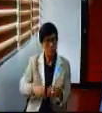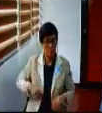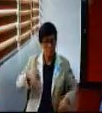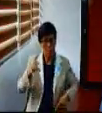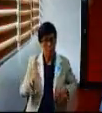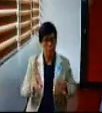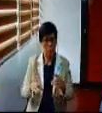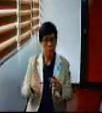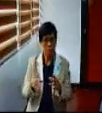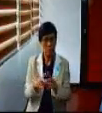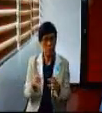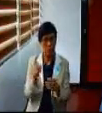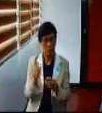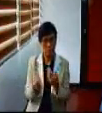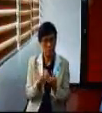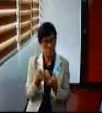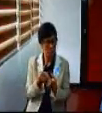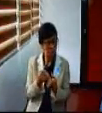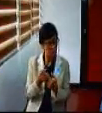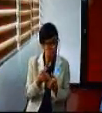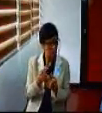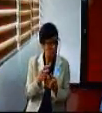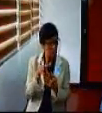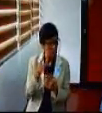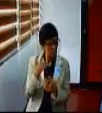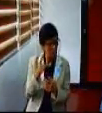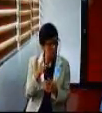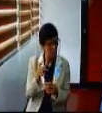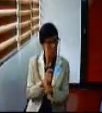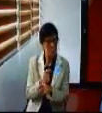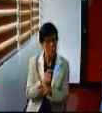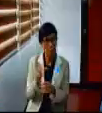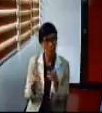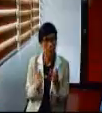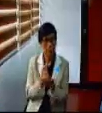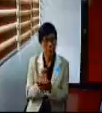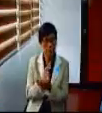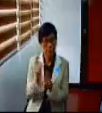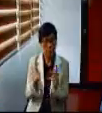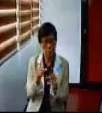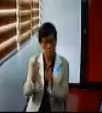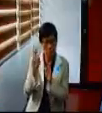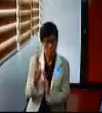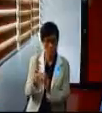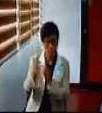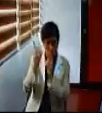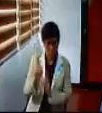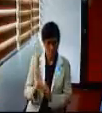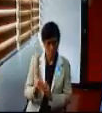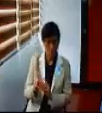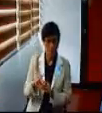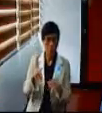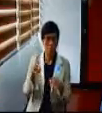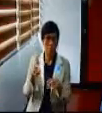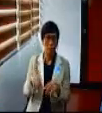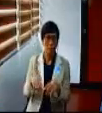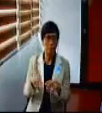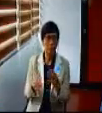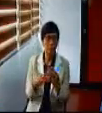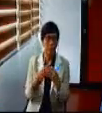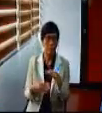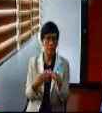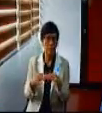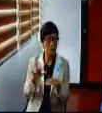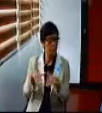simple because it's essentially about treating people with respect and dignity. And it's based on how you create